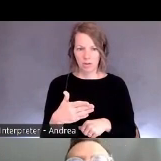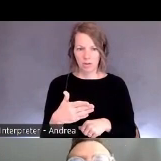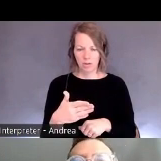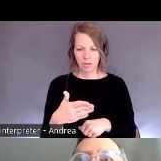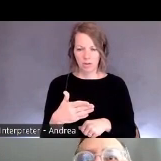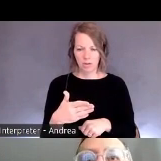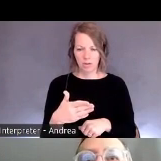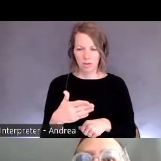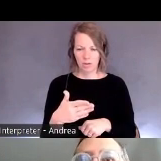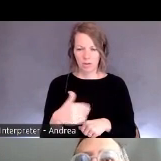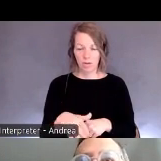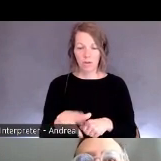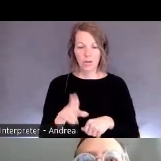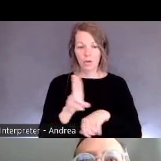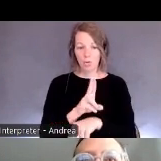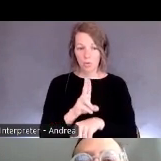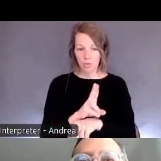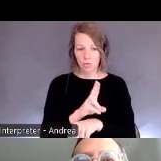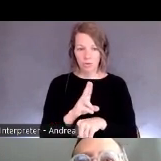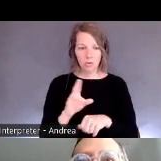Okay, the use of